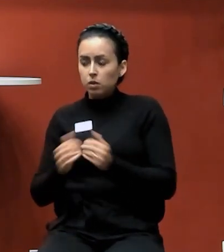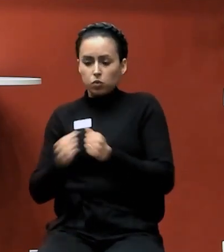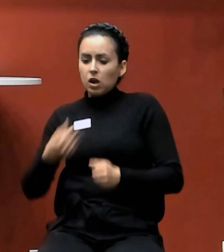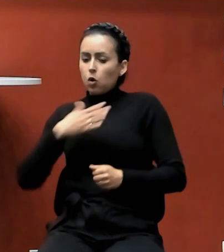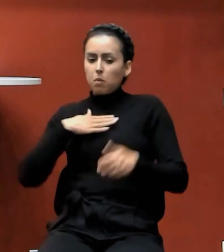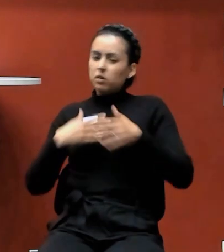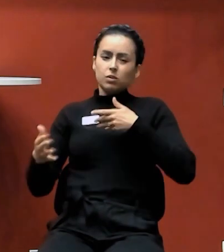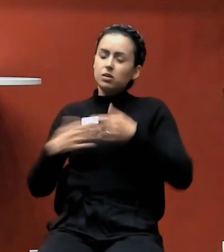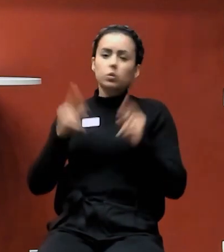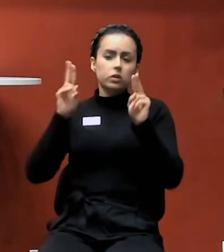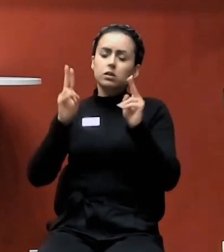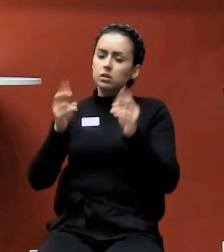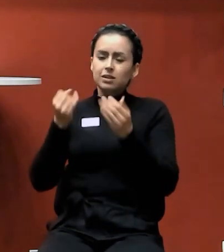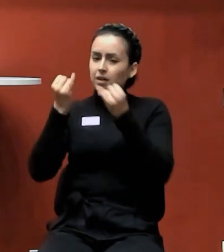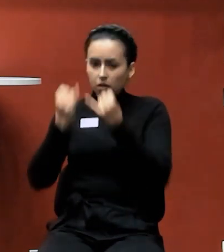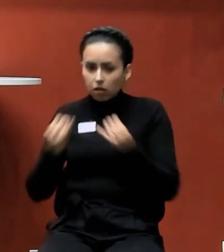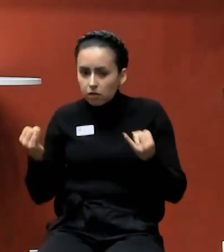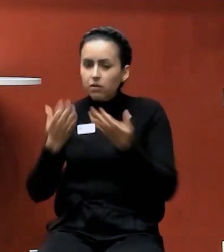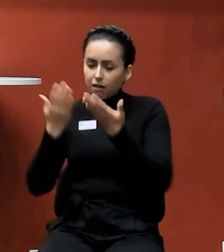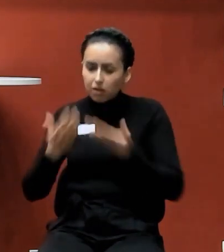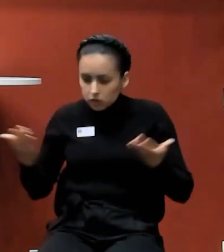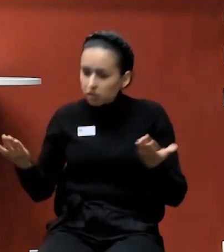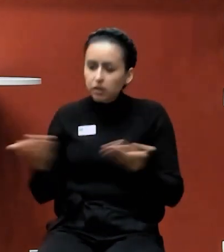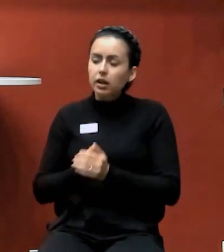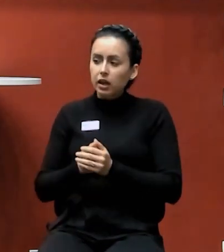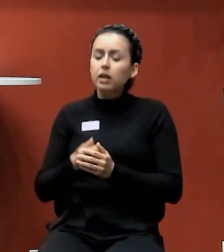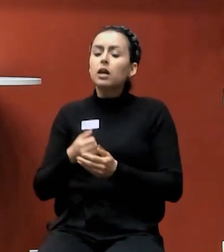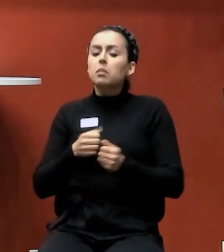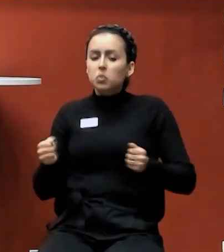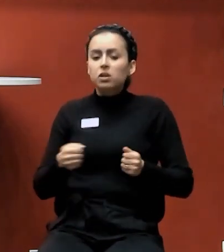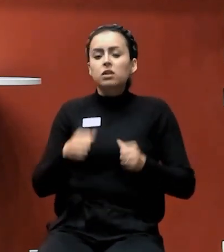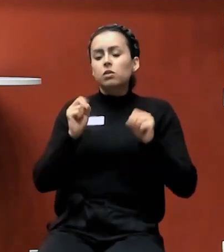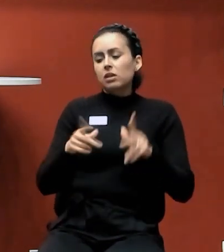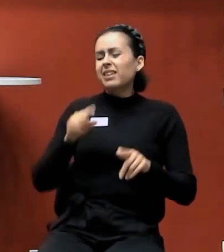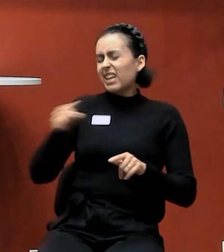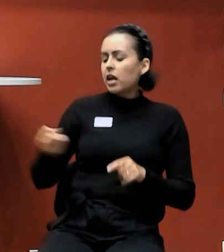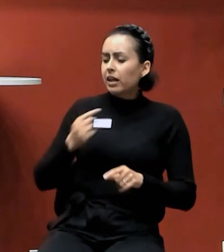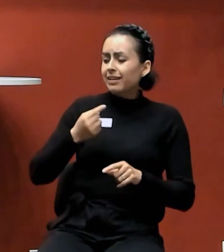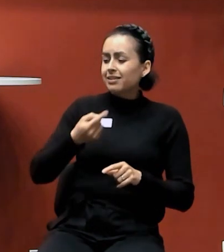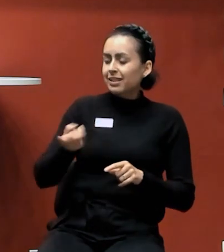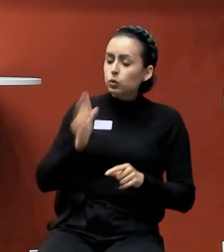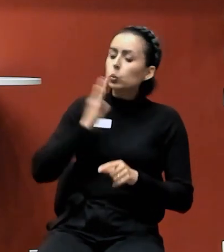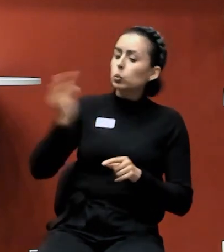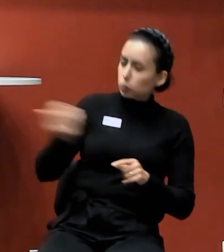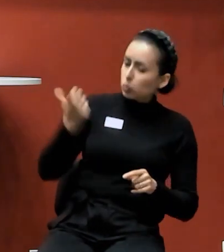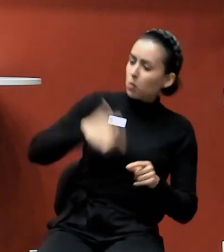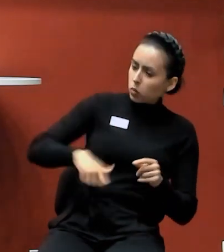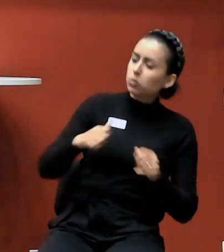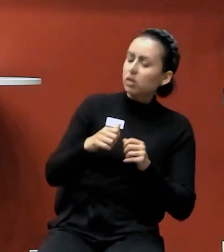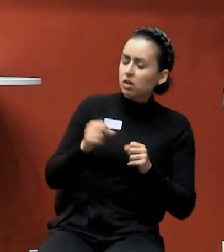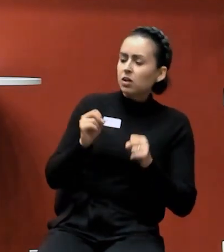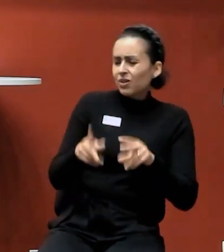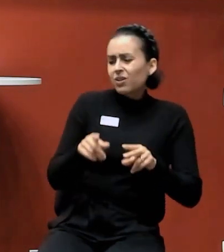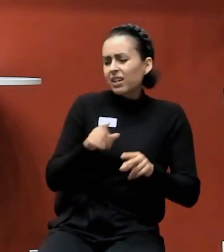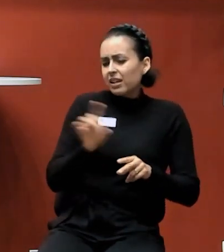work, but just because they do it so that they can cover that spot. In they organized and this event had